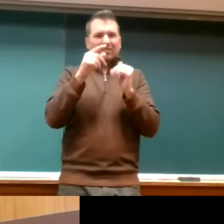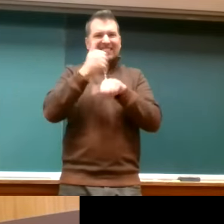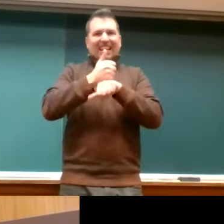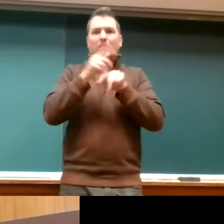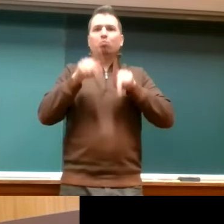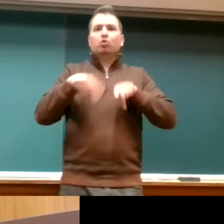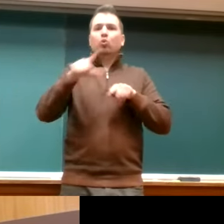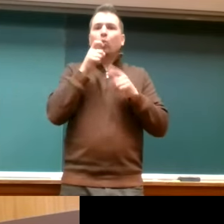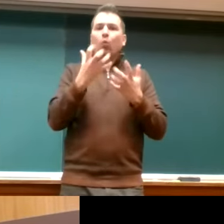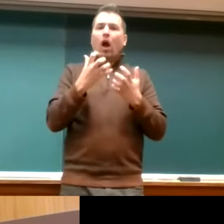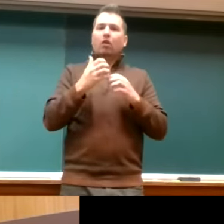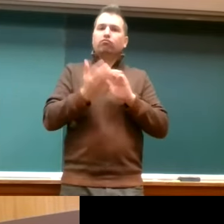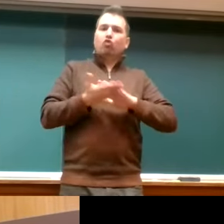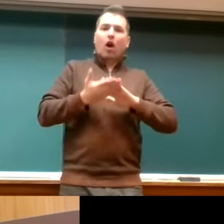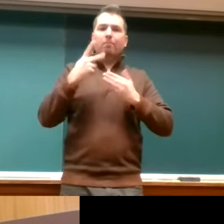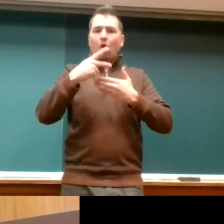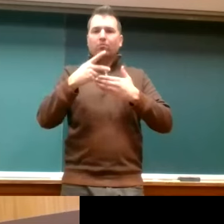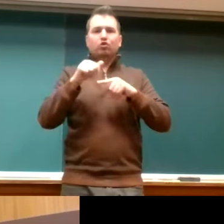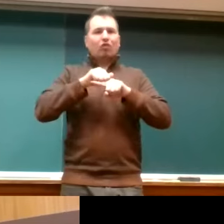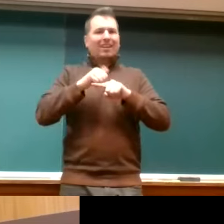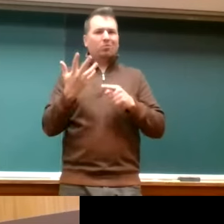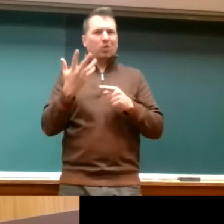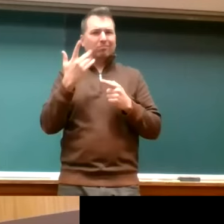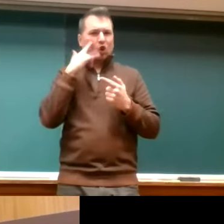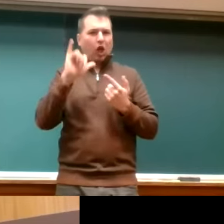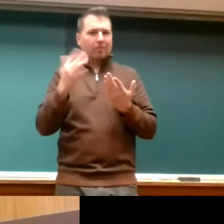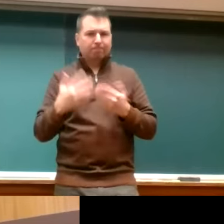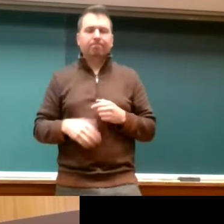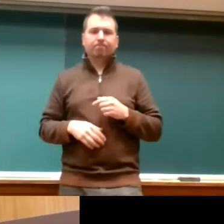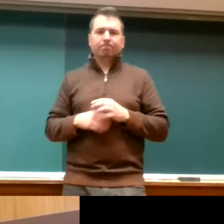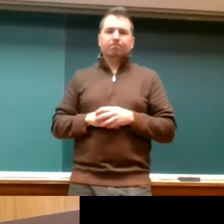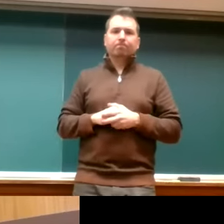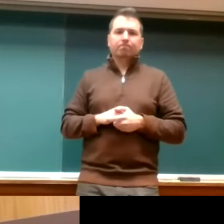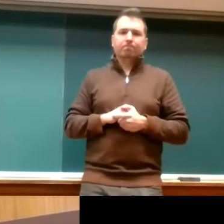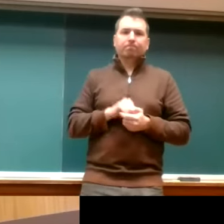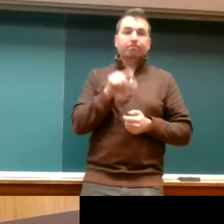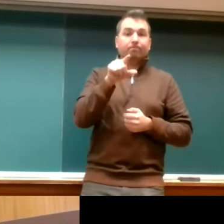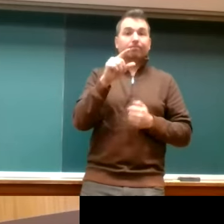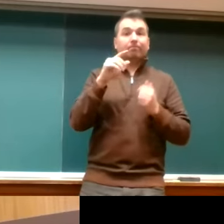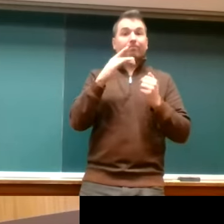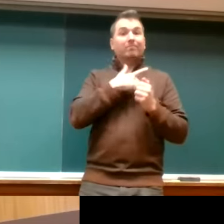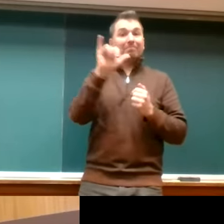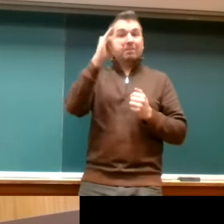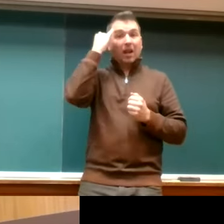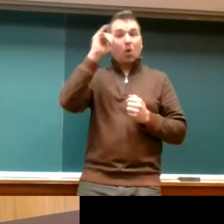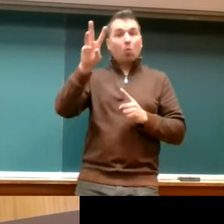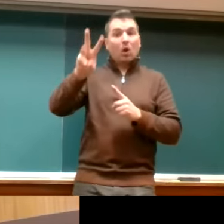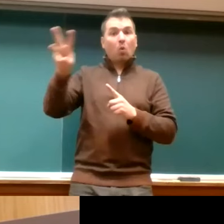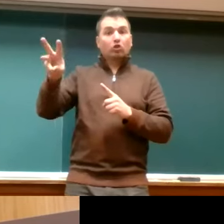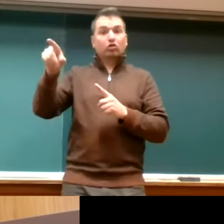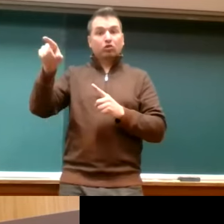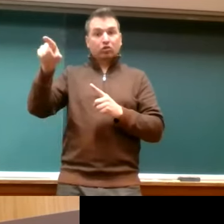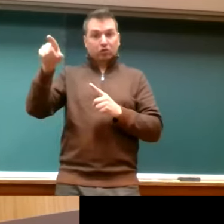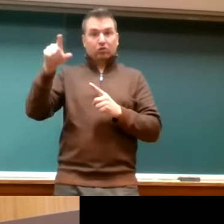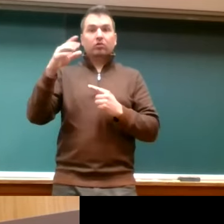probably anywhere. So how this works generally, is like Weight Watchers, all those people who lead are peer leaders.